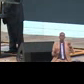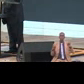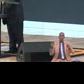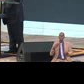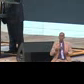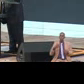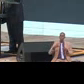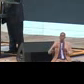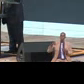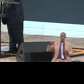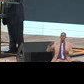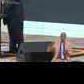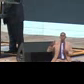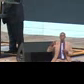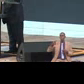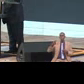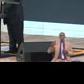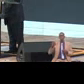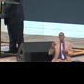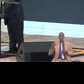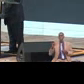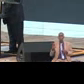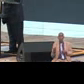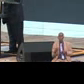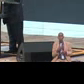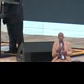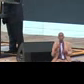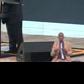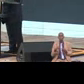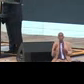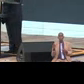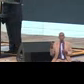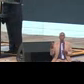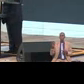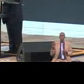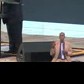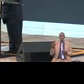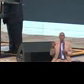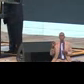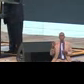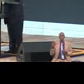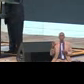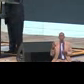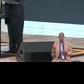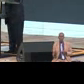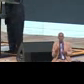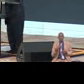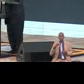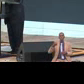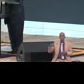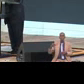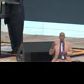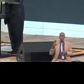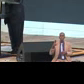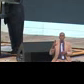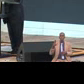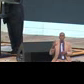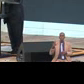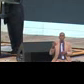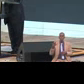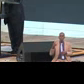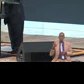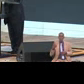the Perizzites, and to the Canaanites, and to the Hivites, and to the Jebusites, and I will